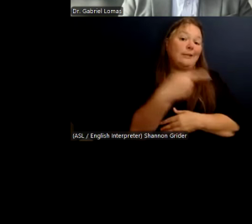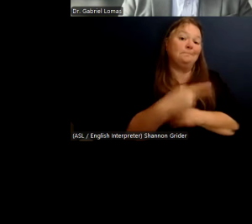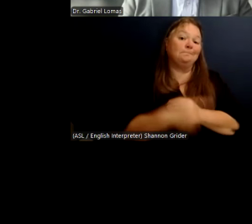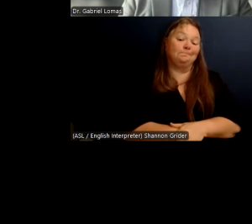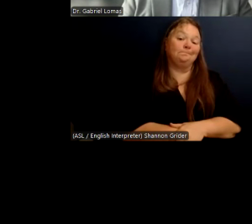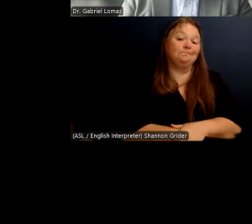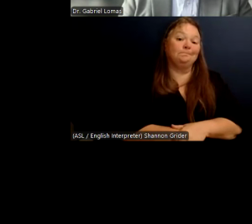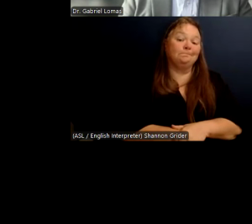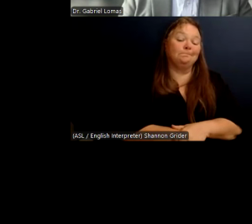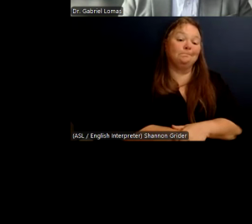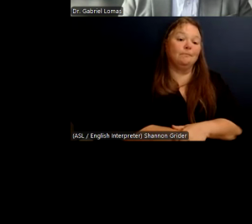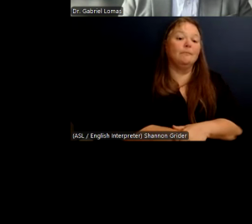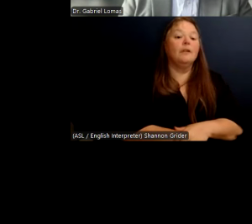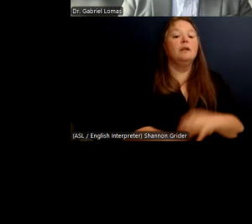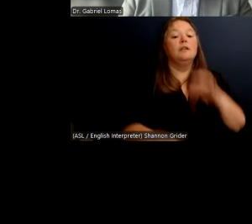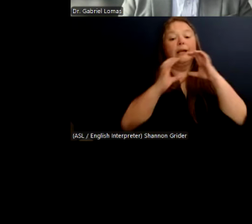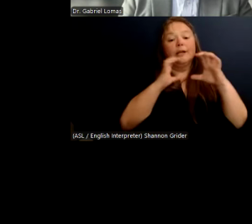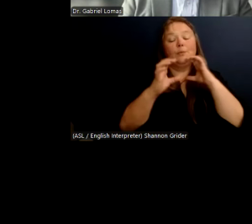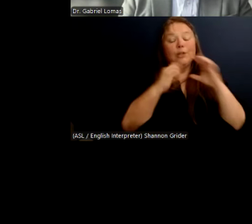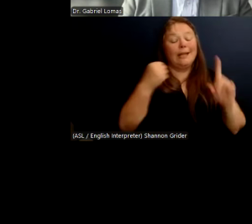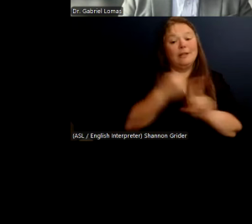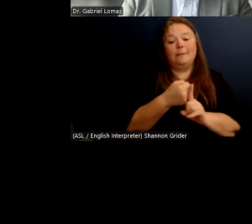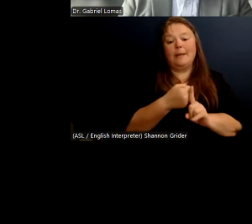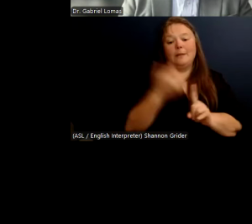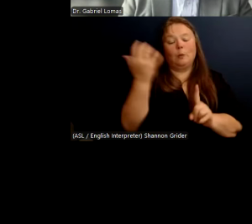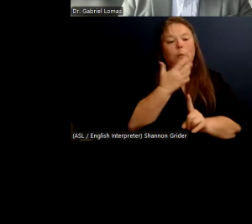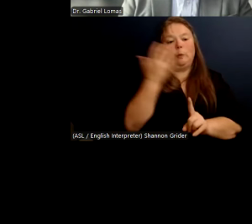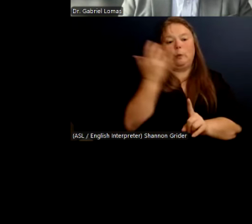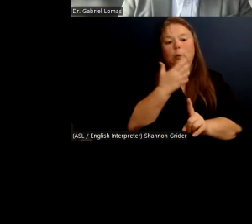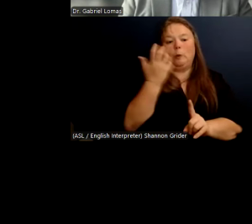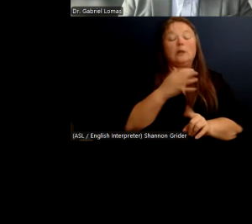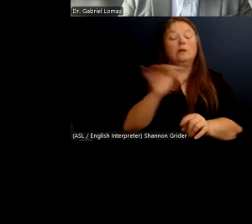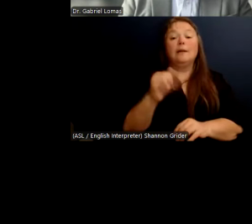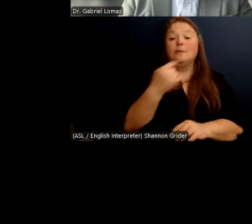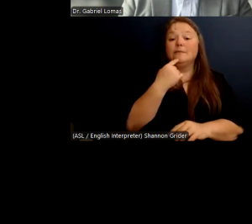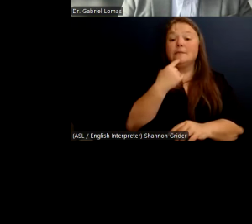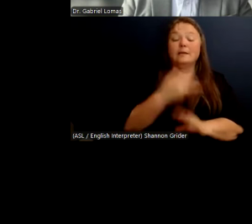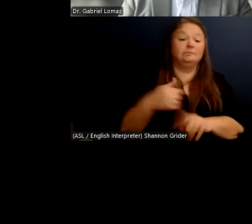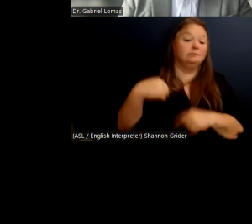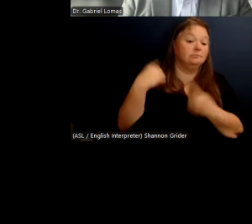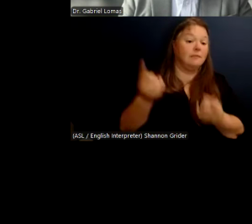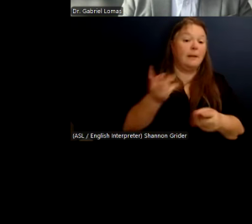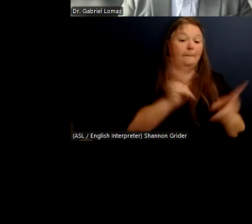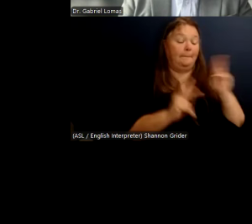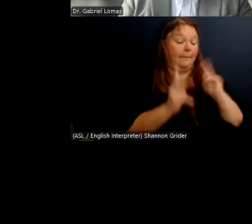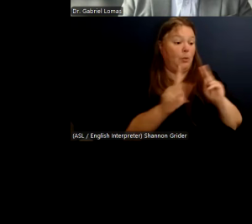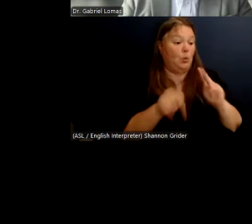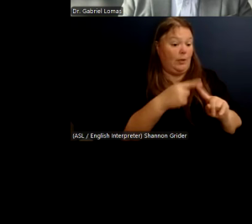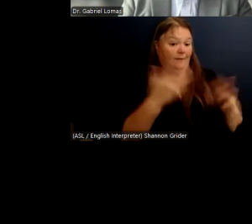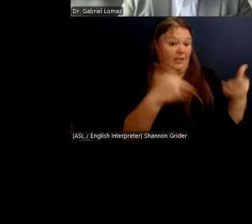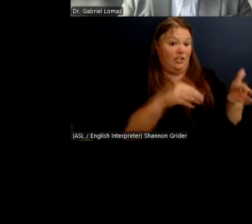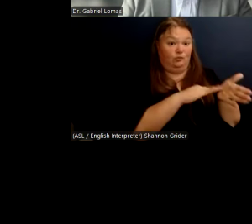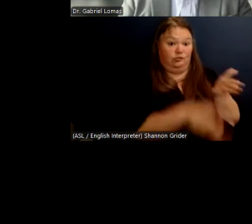So just the communication impact that, as we've talked about, people either when they get out of